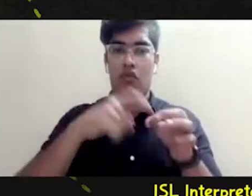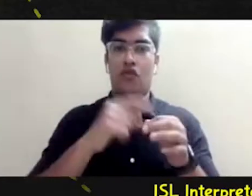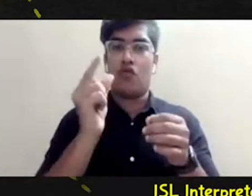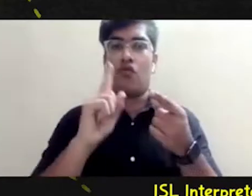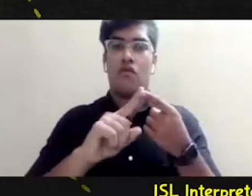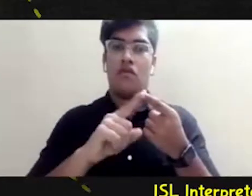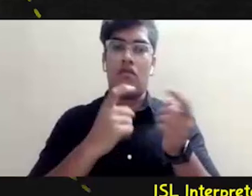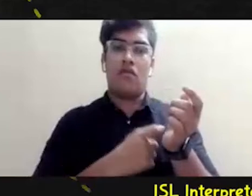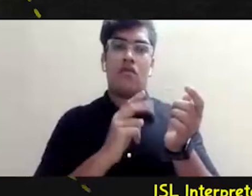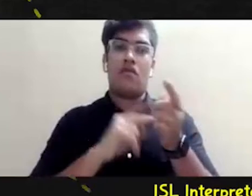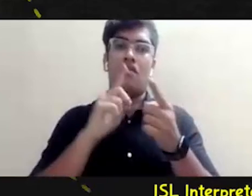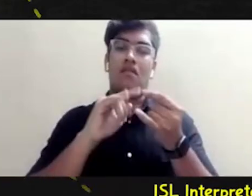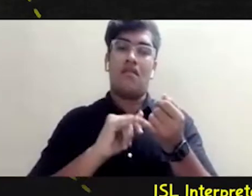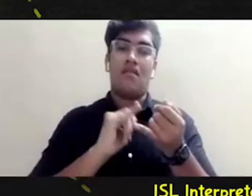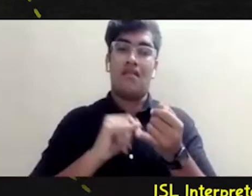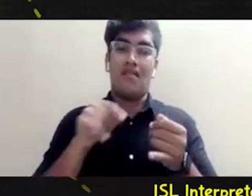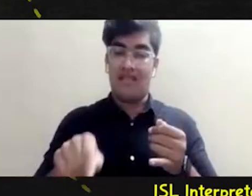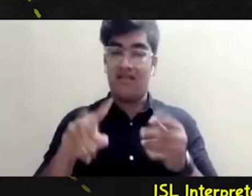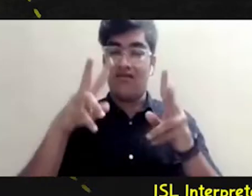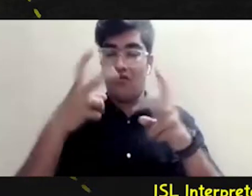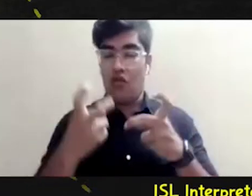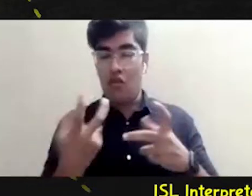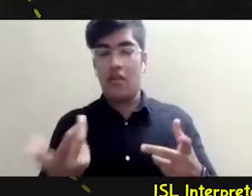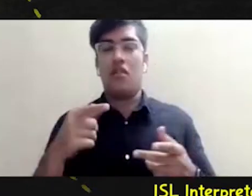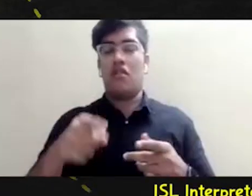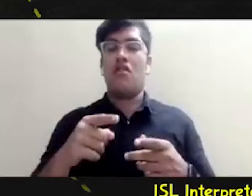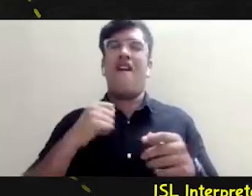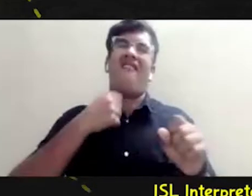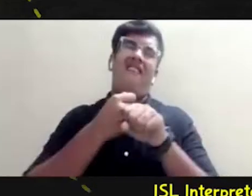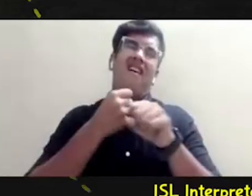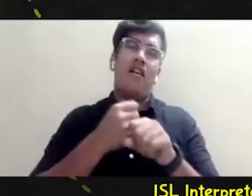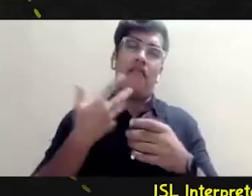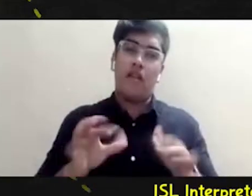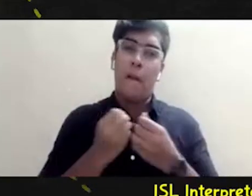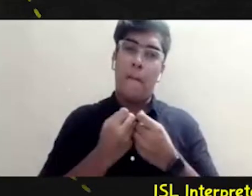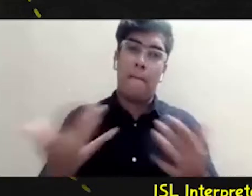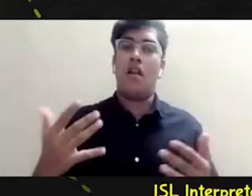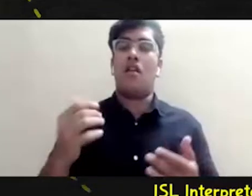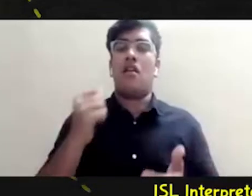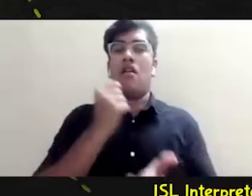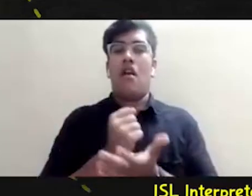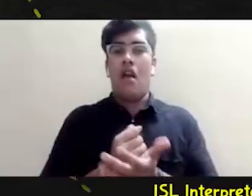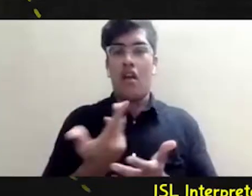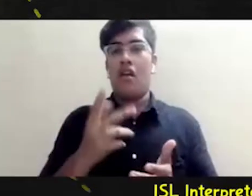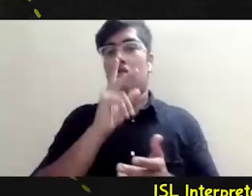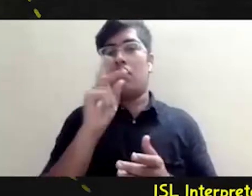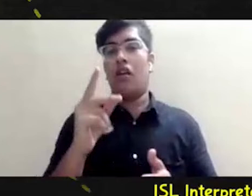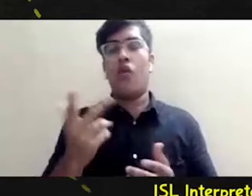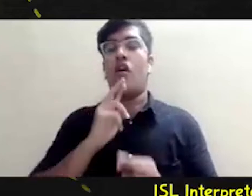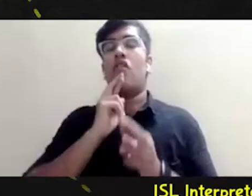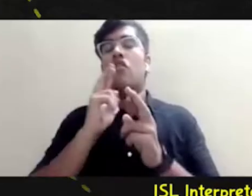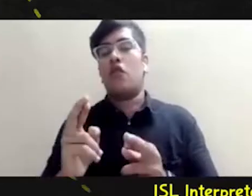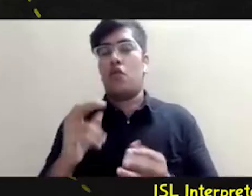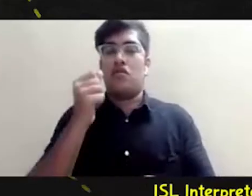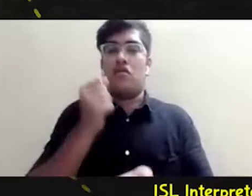have been very used to seeing a fight for rights as being a request for rights. It's always